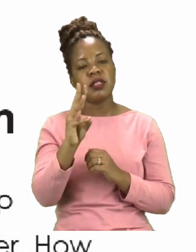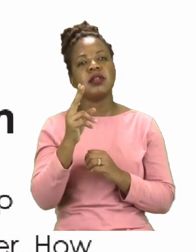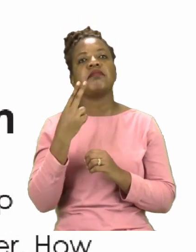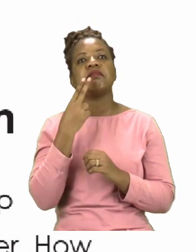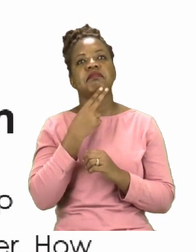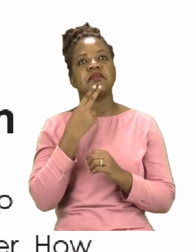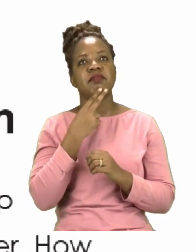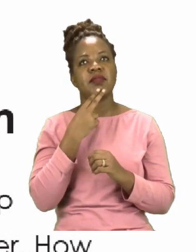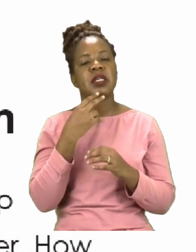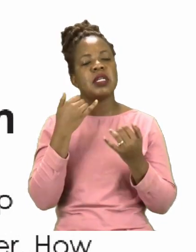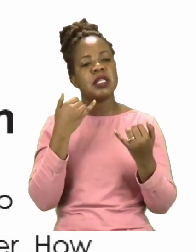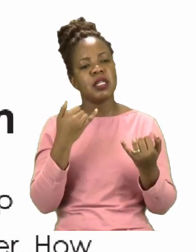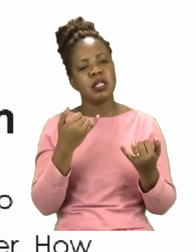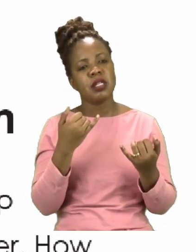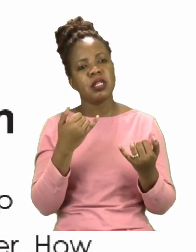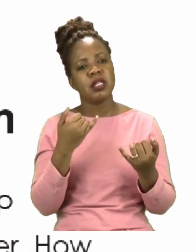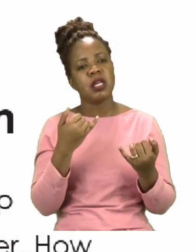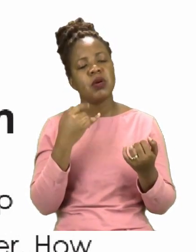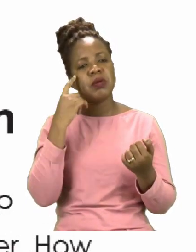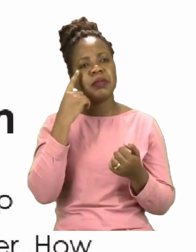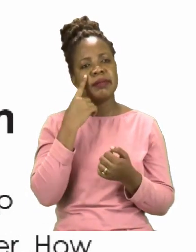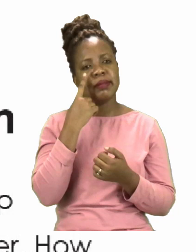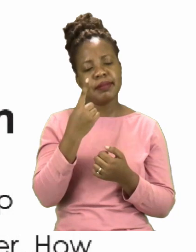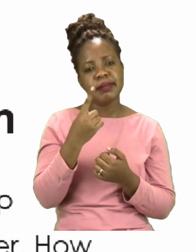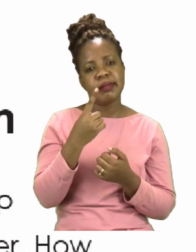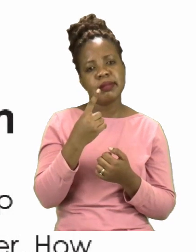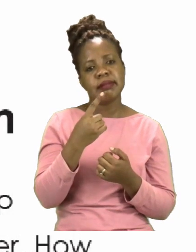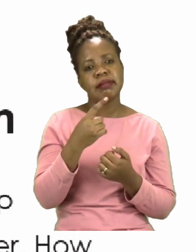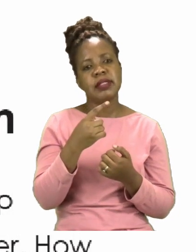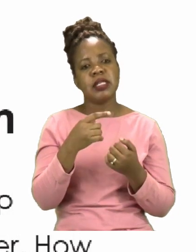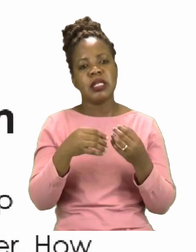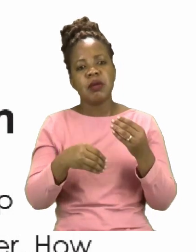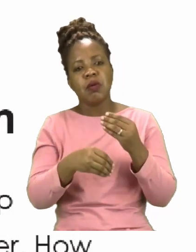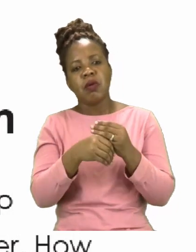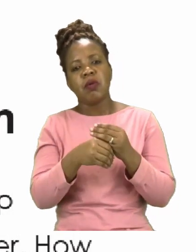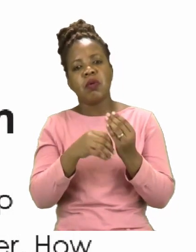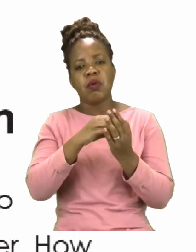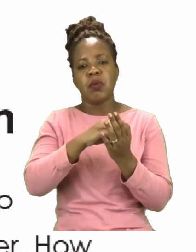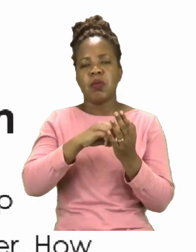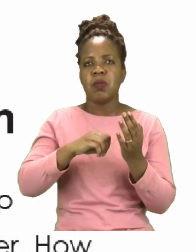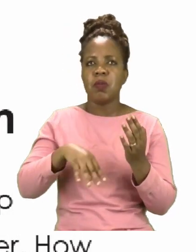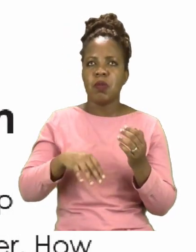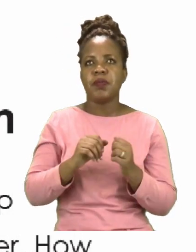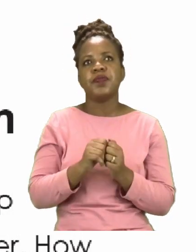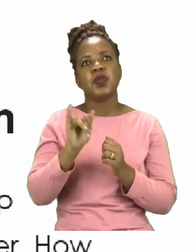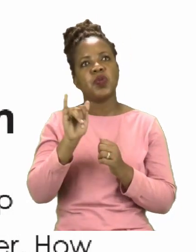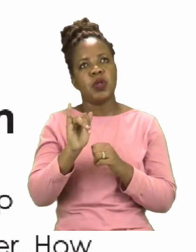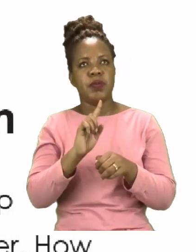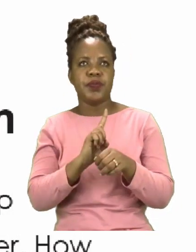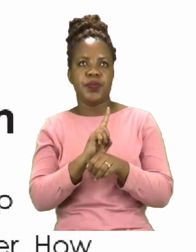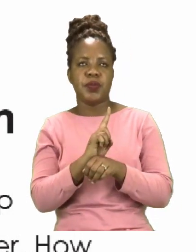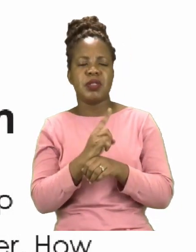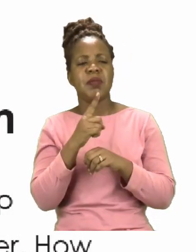or subtracting first. In this case, we need to start with